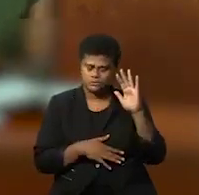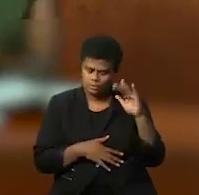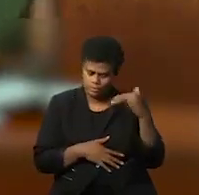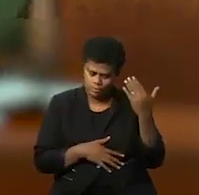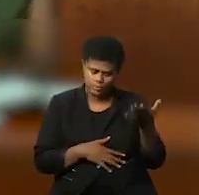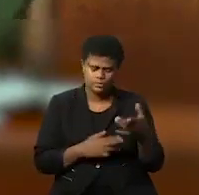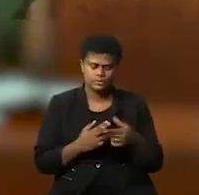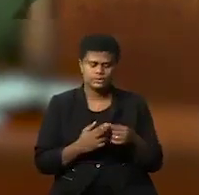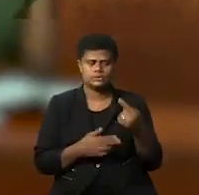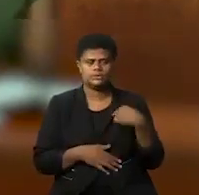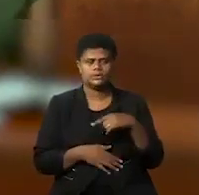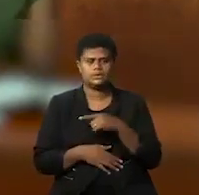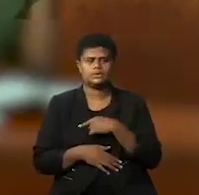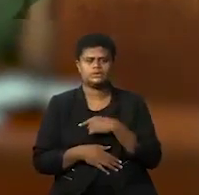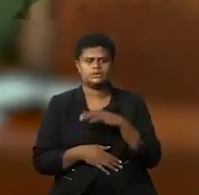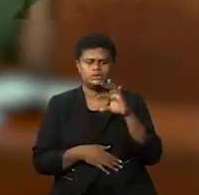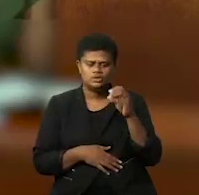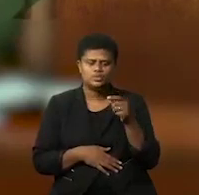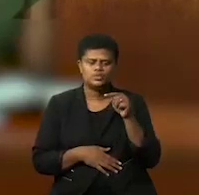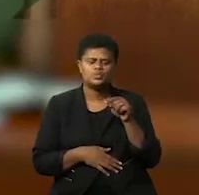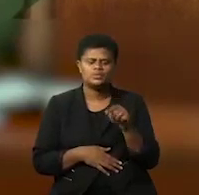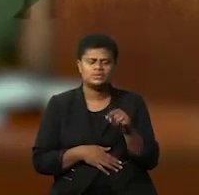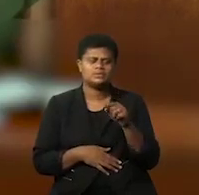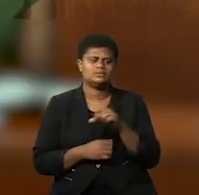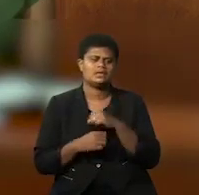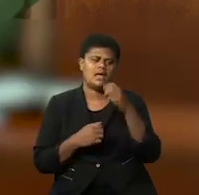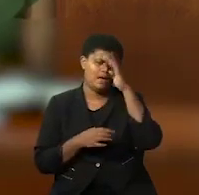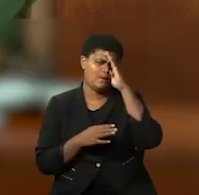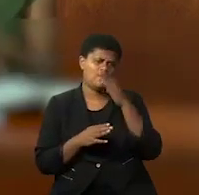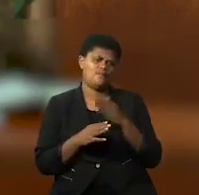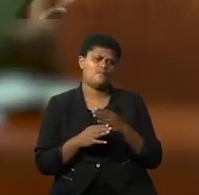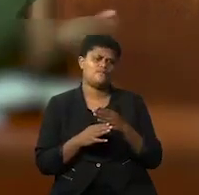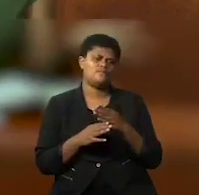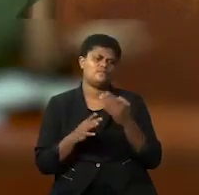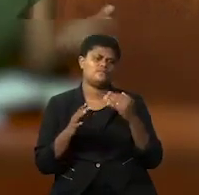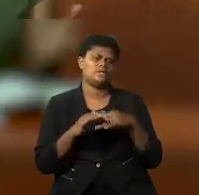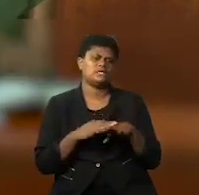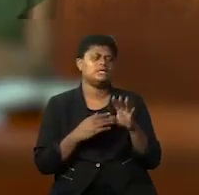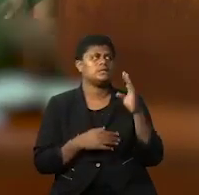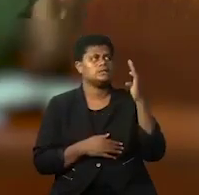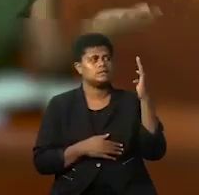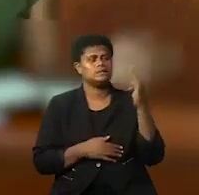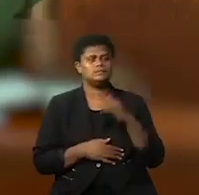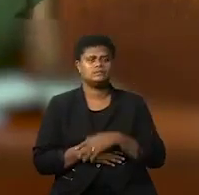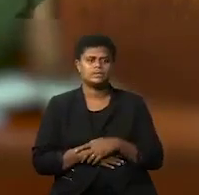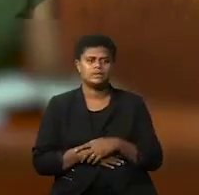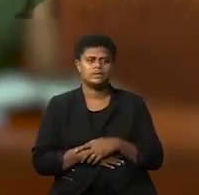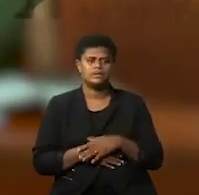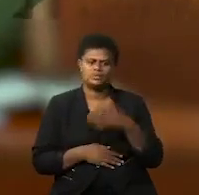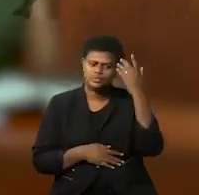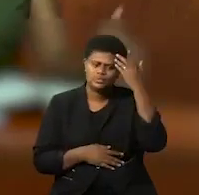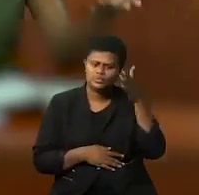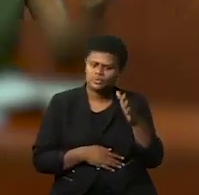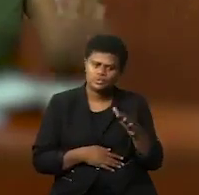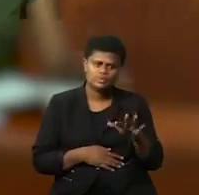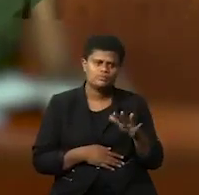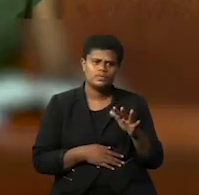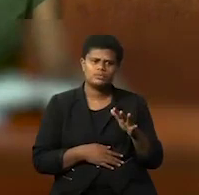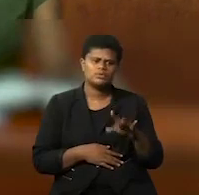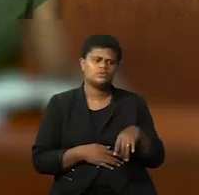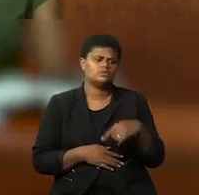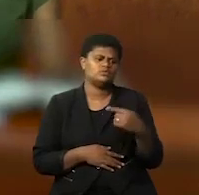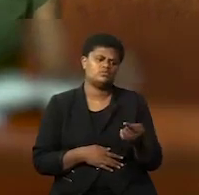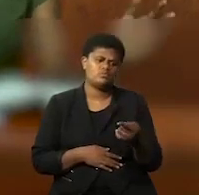hope. And it provides a certainty and amidst the, you know, the unpredictability of this world. We don't know. Probably tomorrow